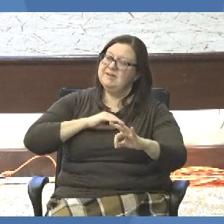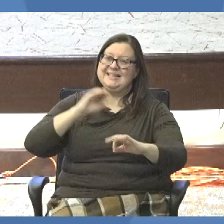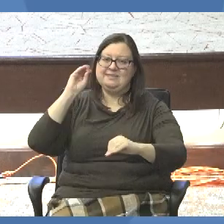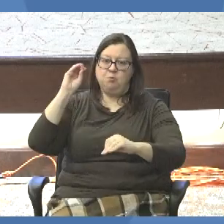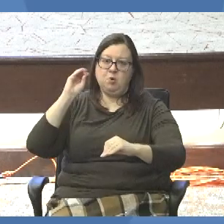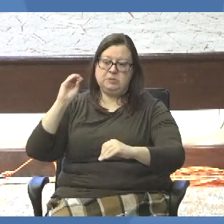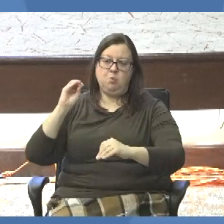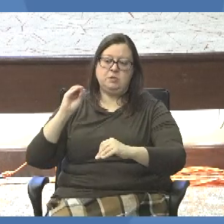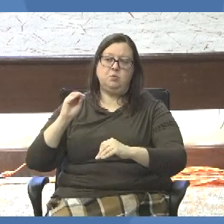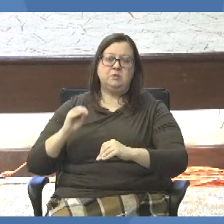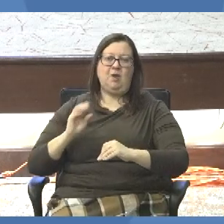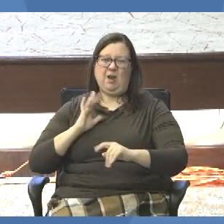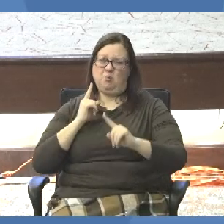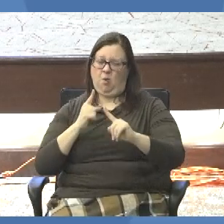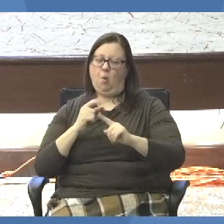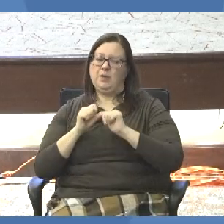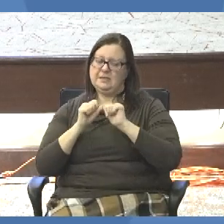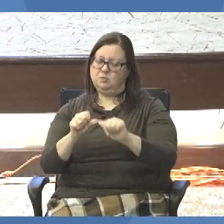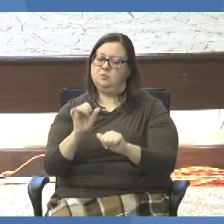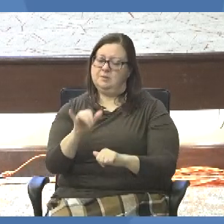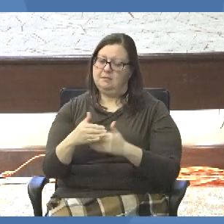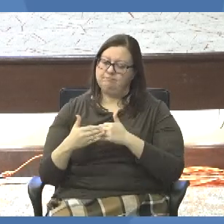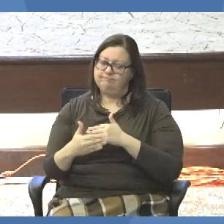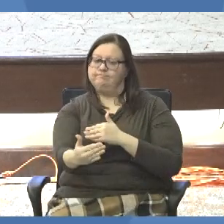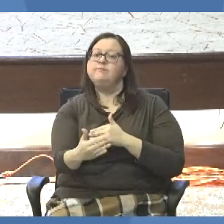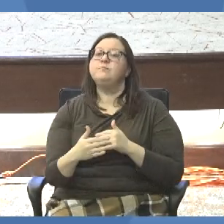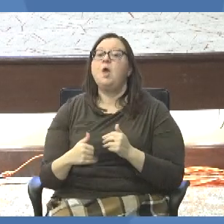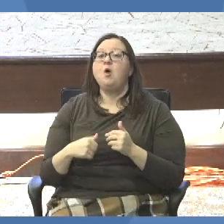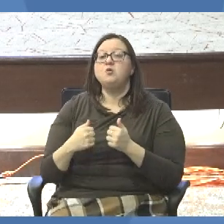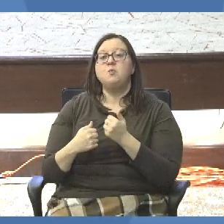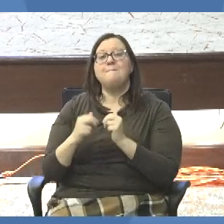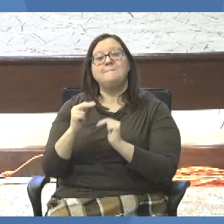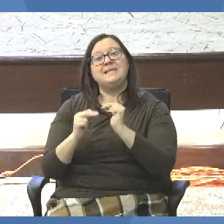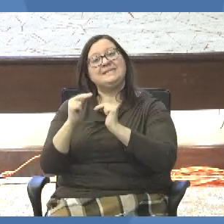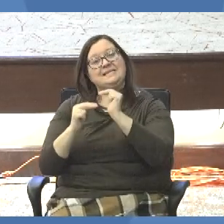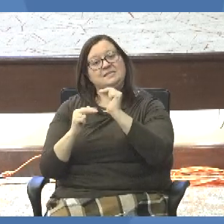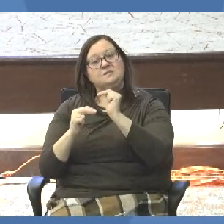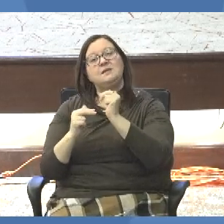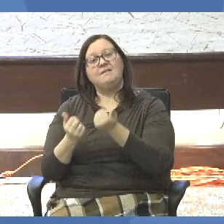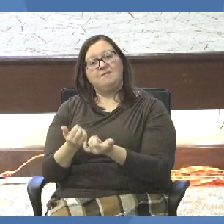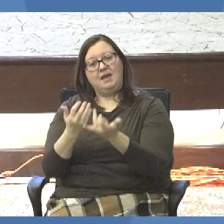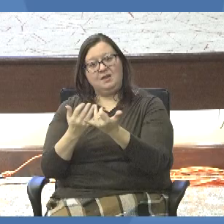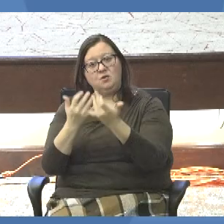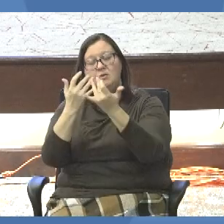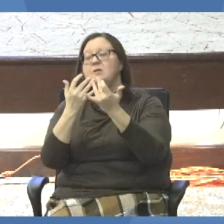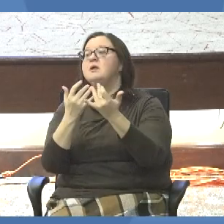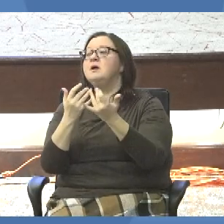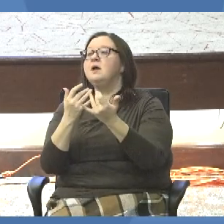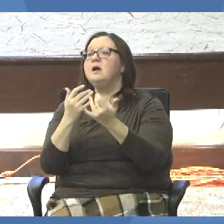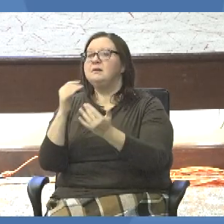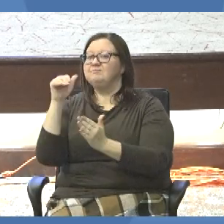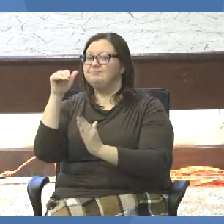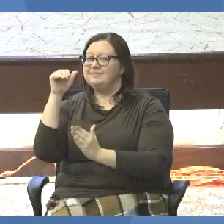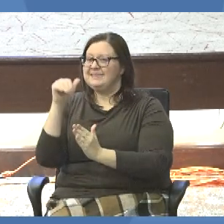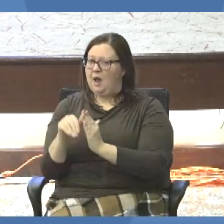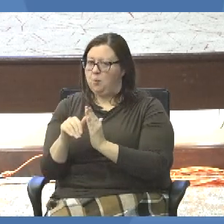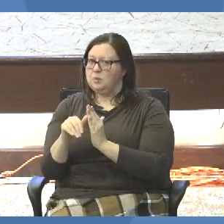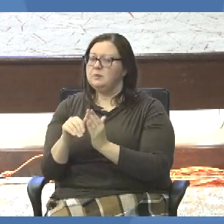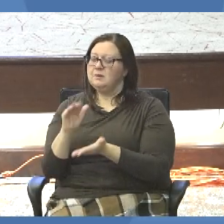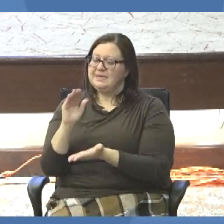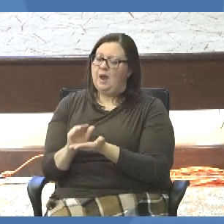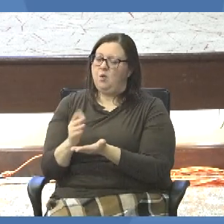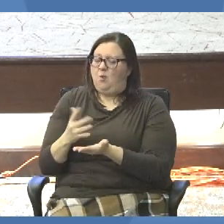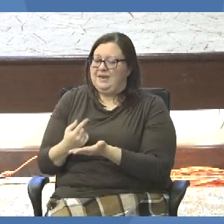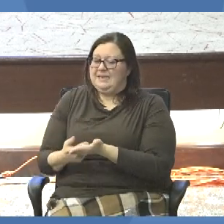that level for you and for our community. Our structural fires, 186 structural fires in 2024, again down. Talked a little bit about